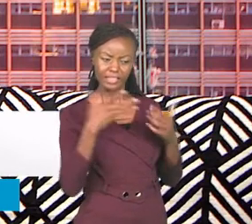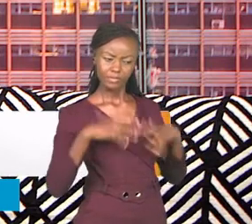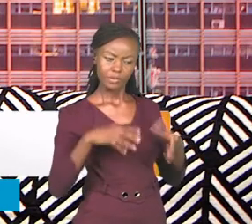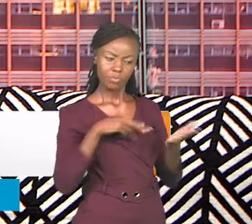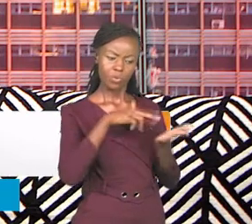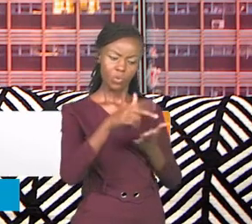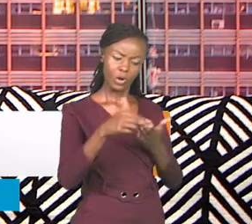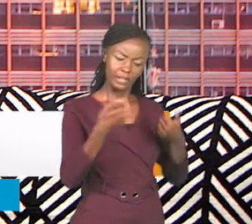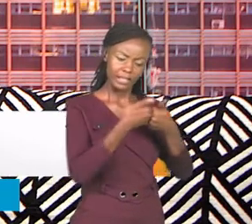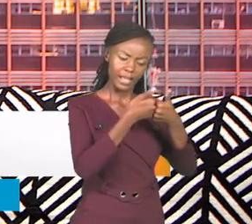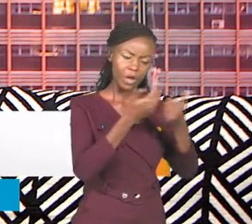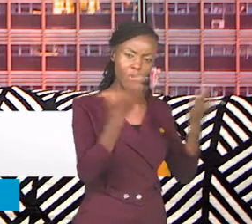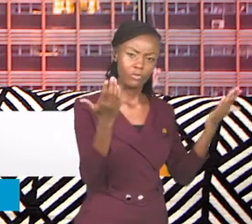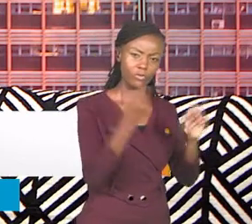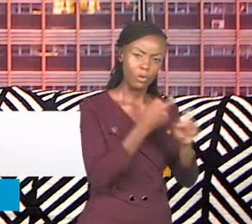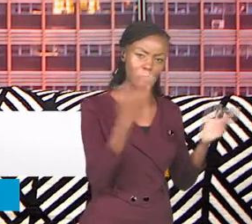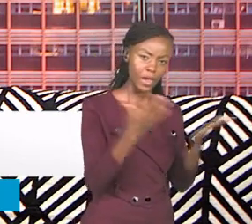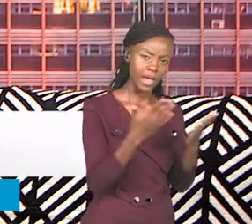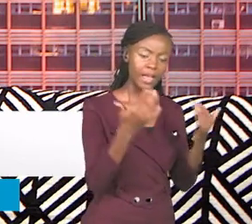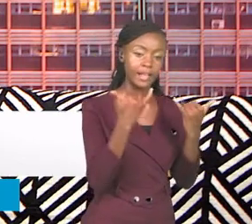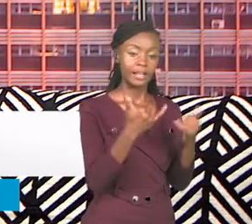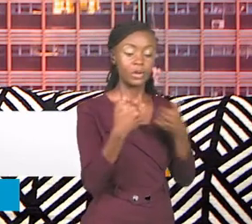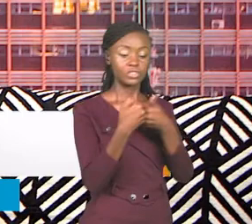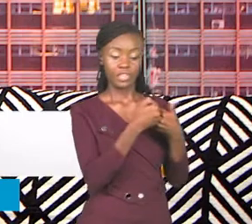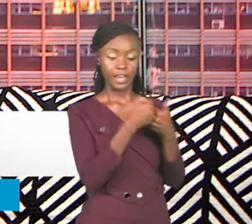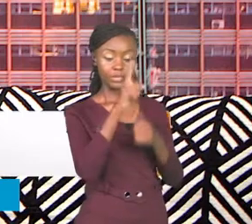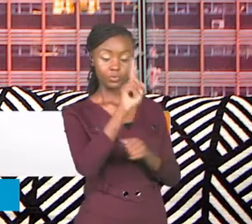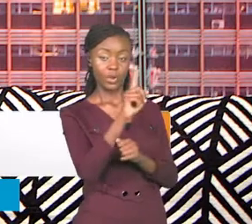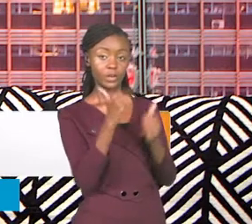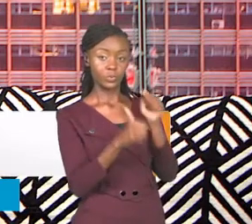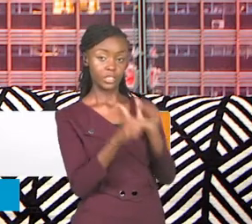from. One of the challenges we have with the pedestrians is that